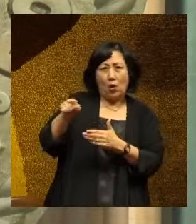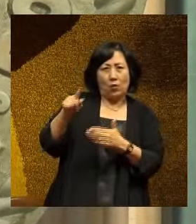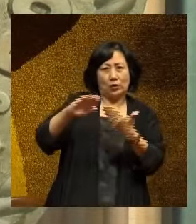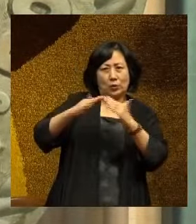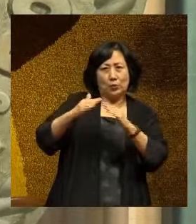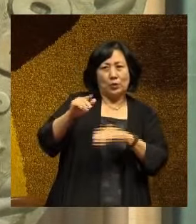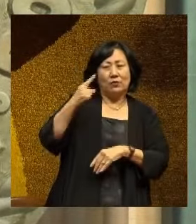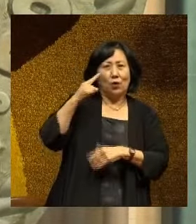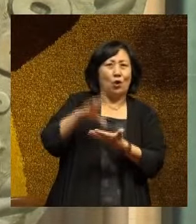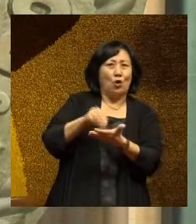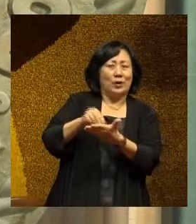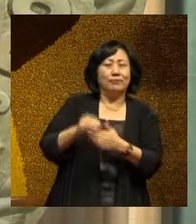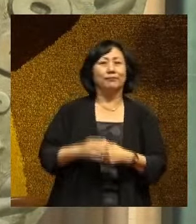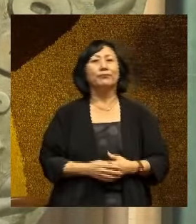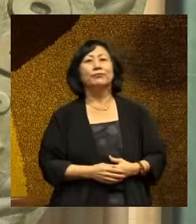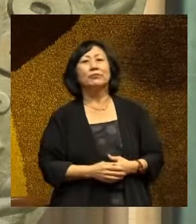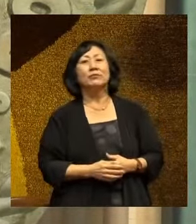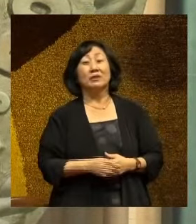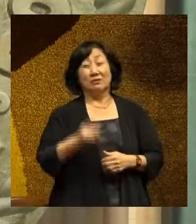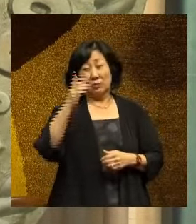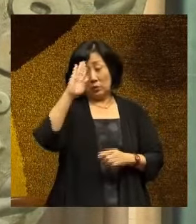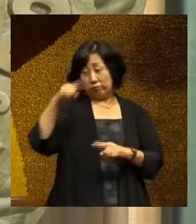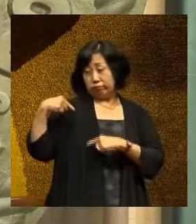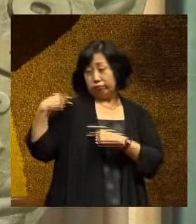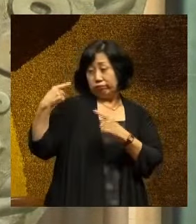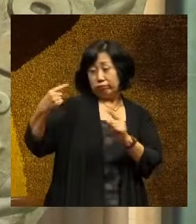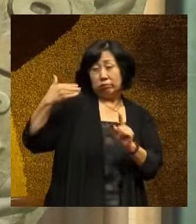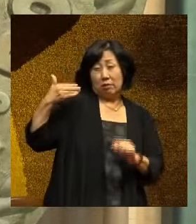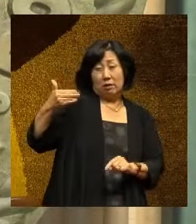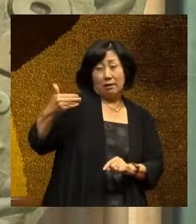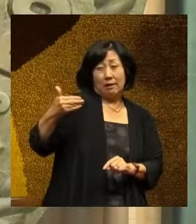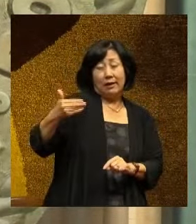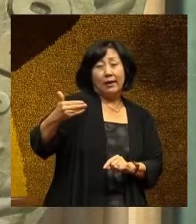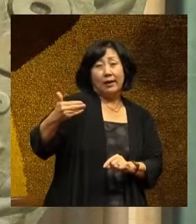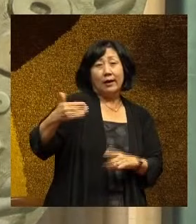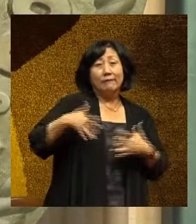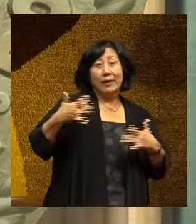There have been a lot of things we've had to postpone because of